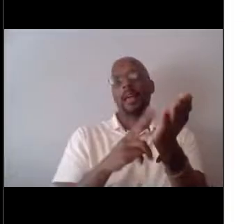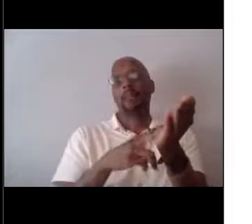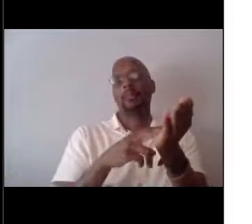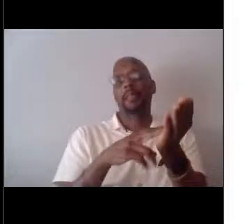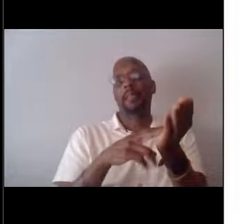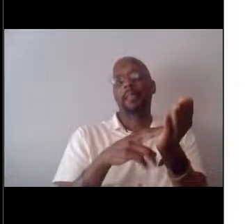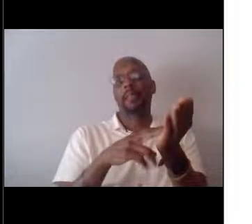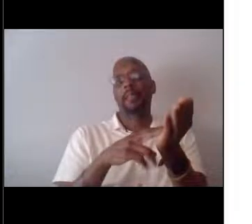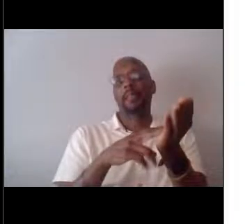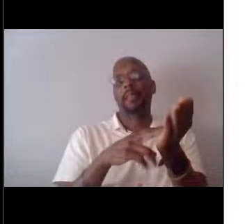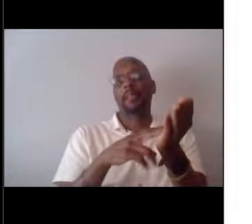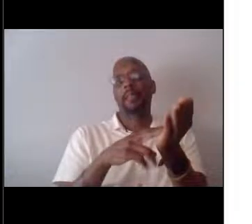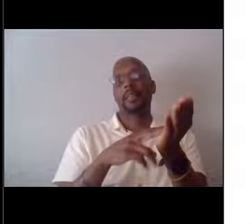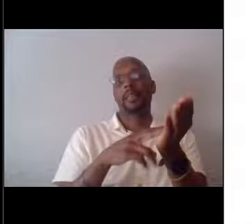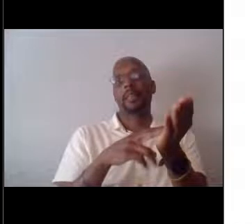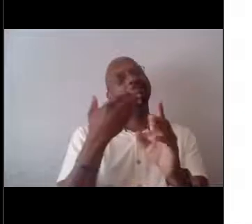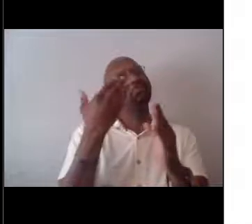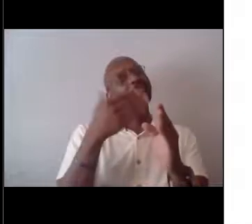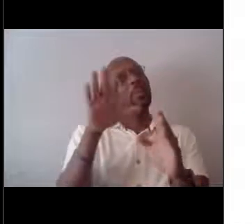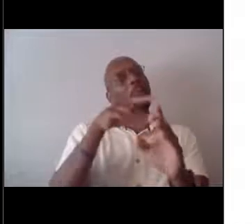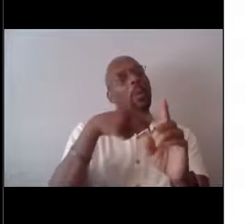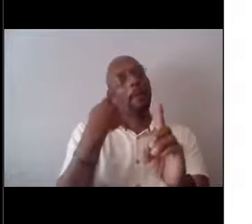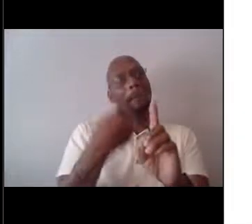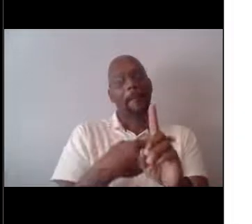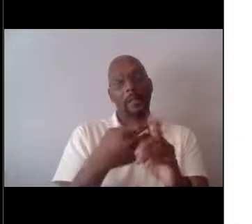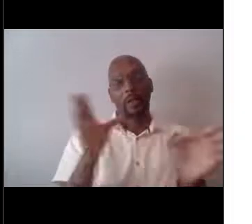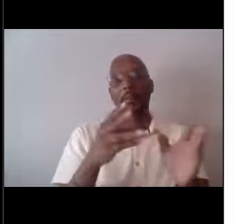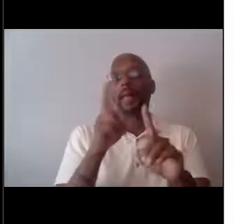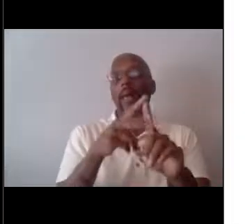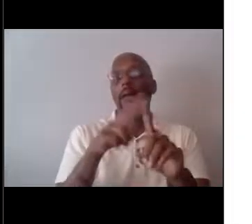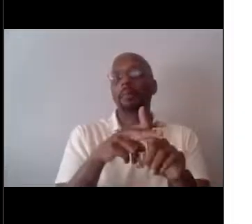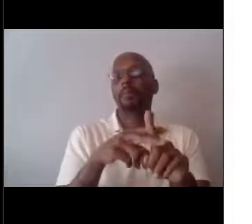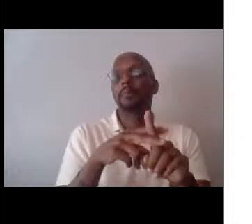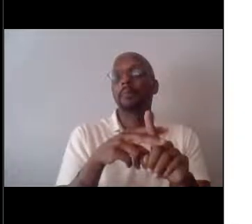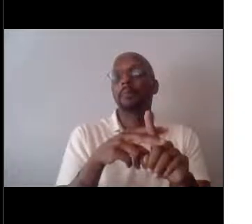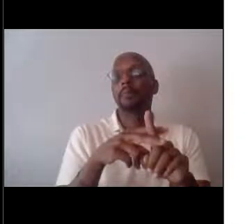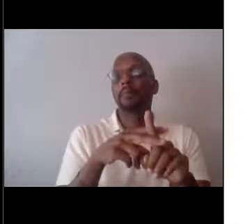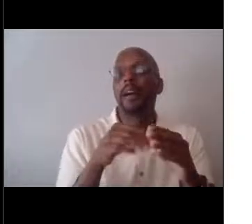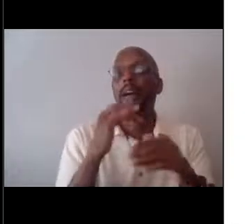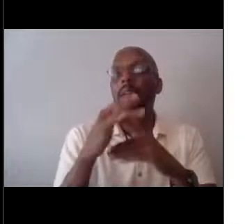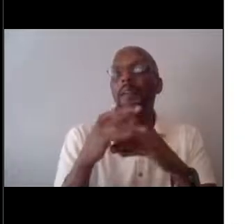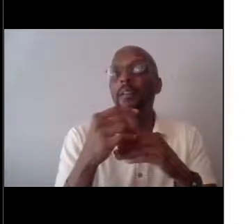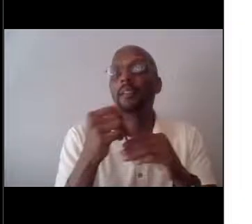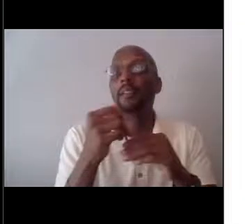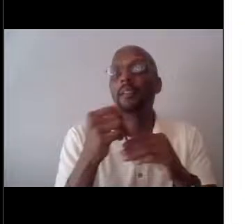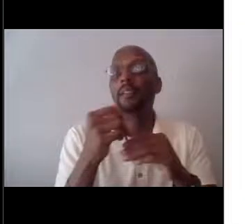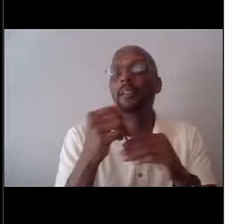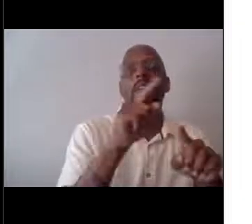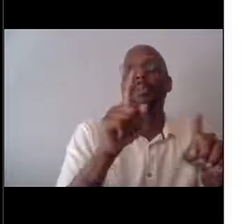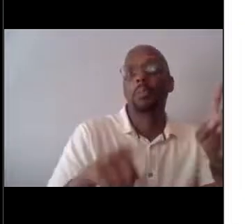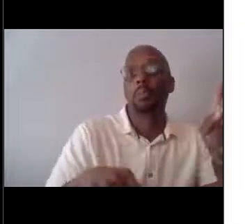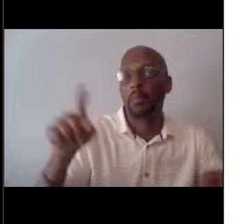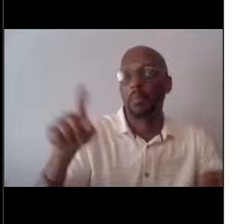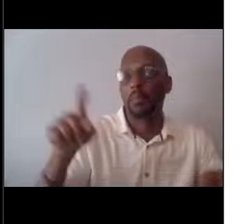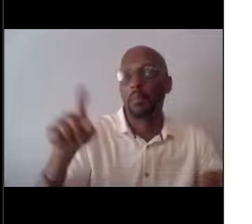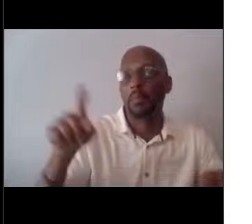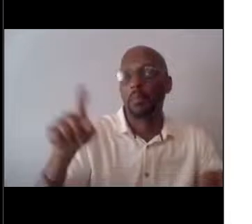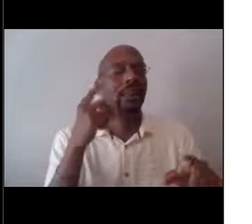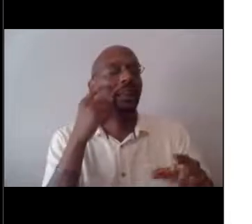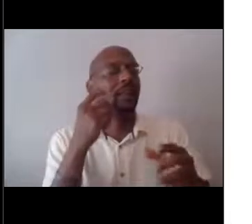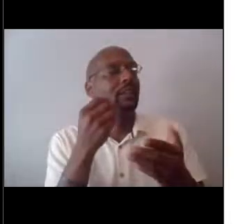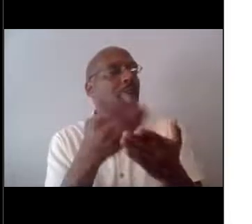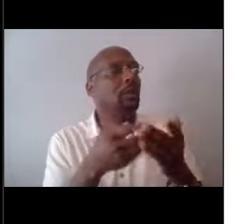to September 5th. The application was available in a variety of formats. I believe every applicant did apply through the Microsoft Teams form that we